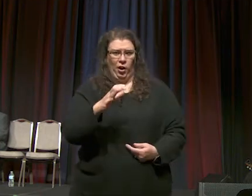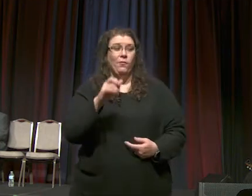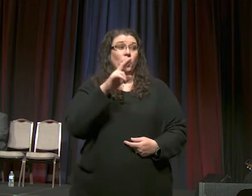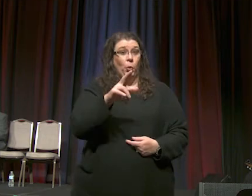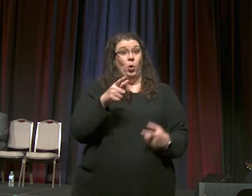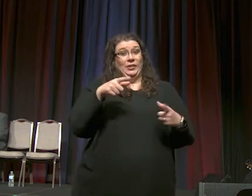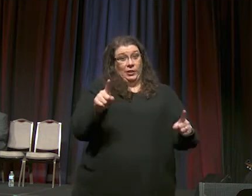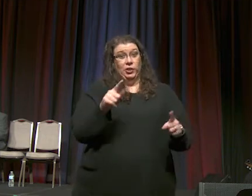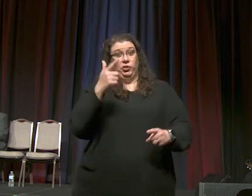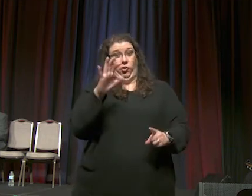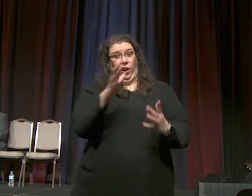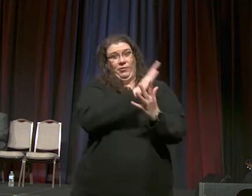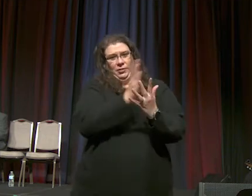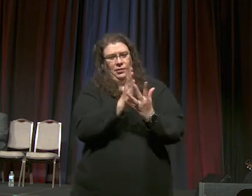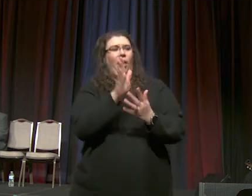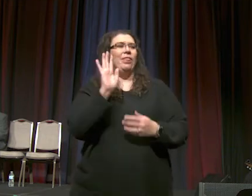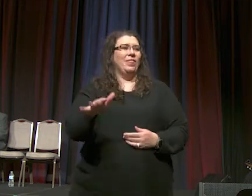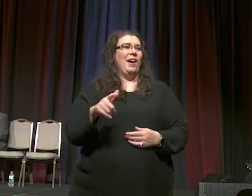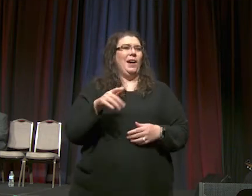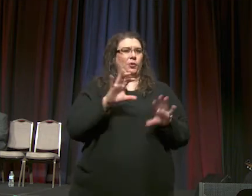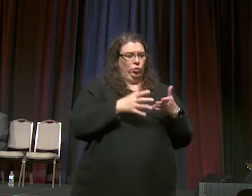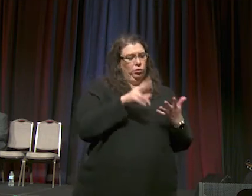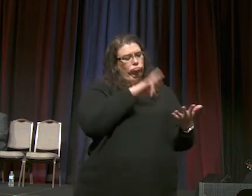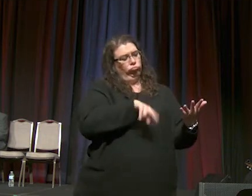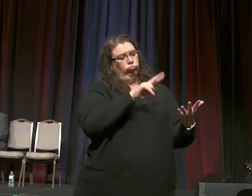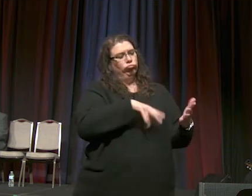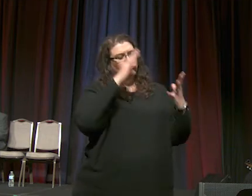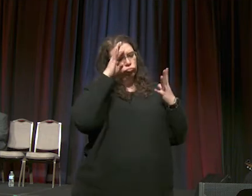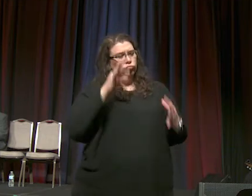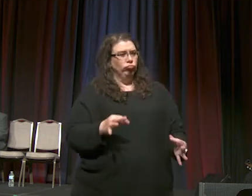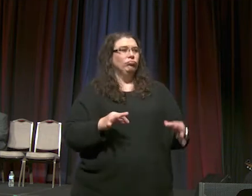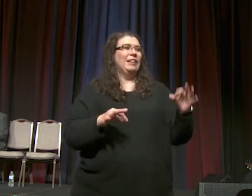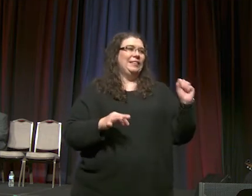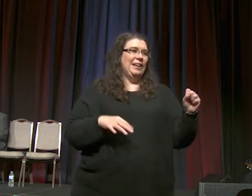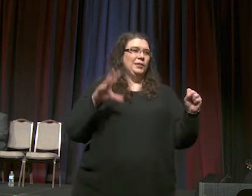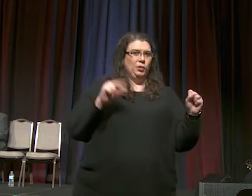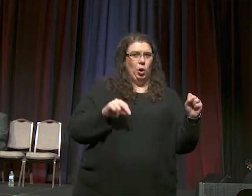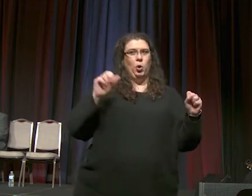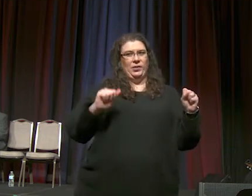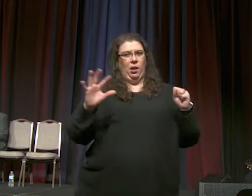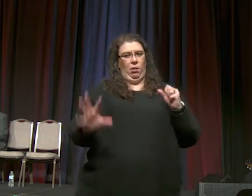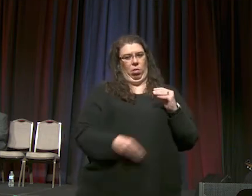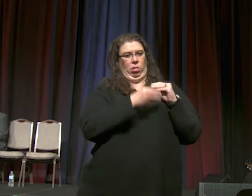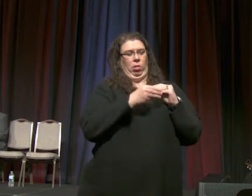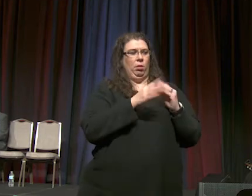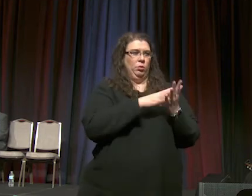conference, that group would decide whether or not it can be fit into the schedule.